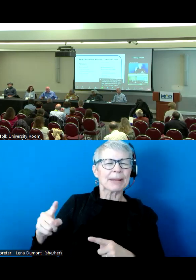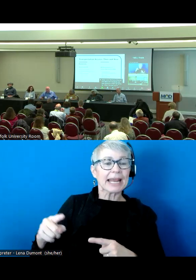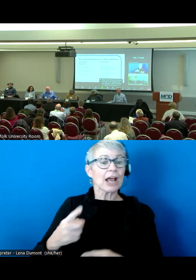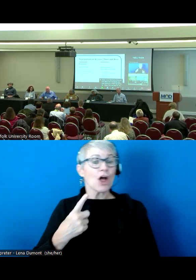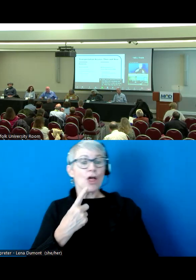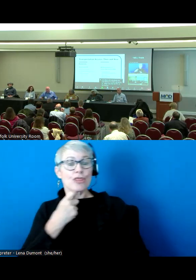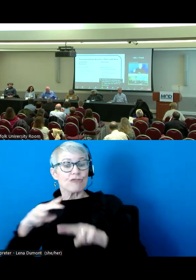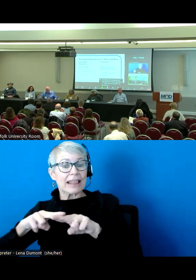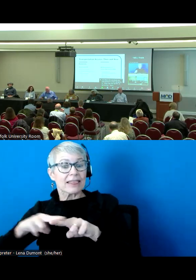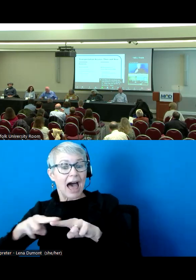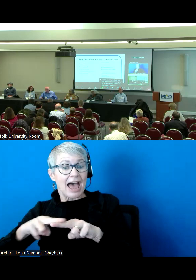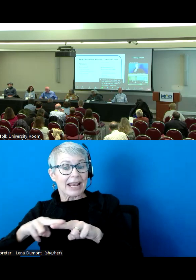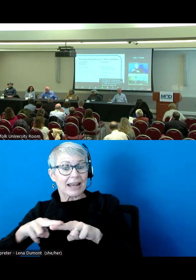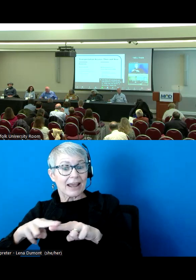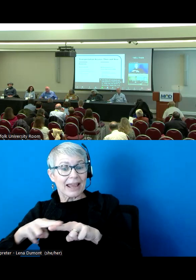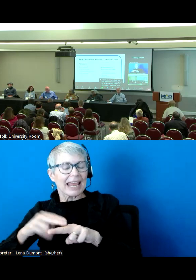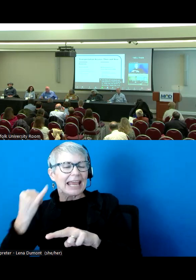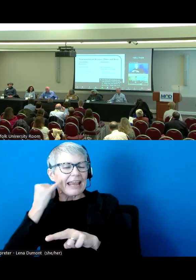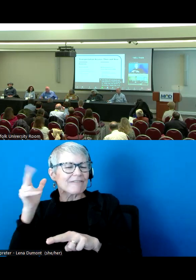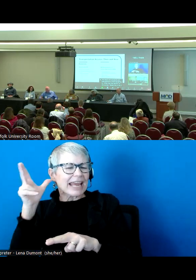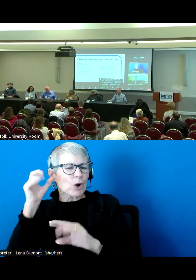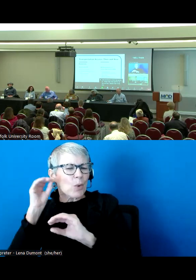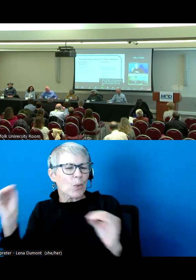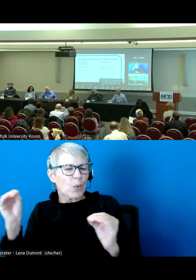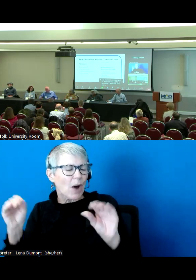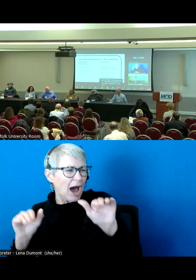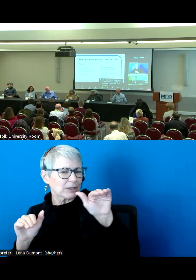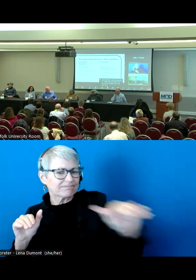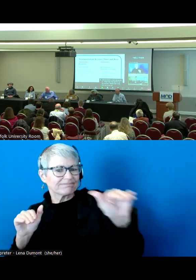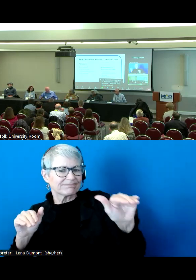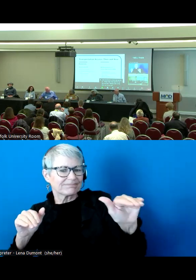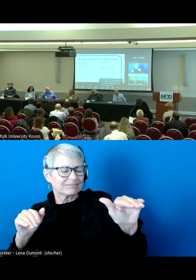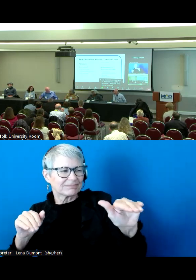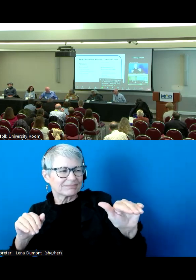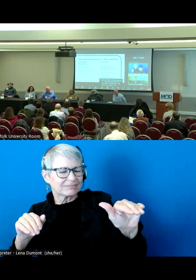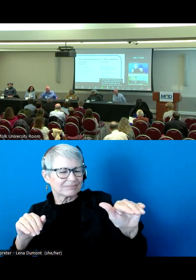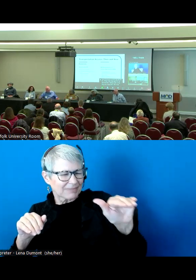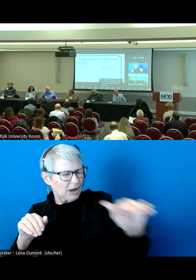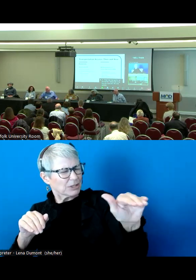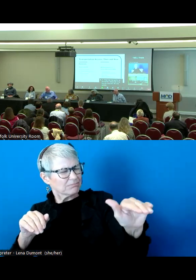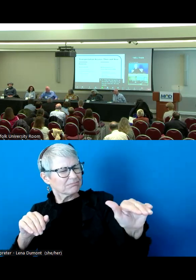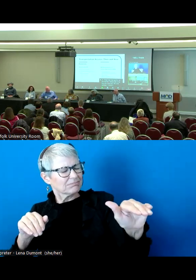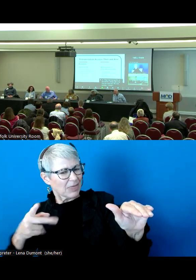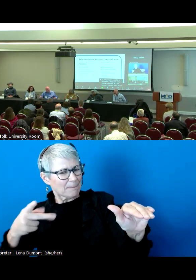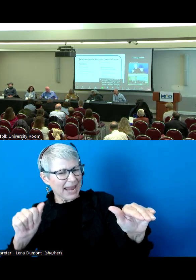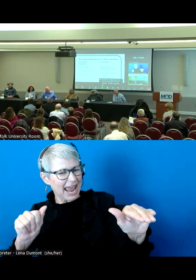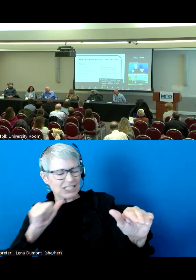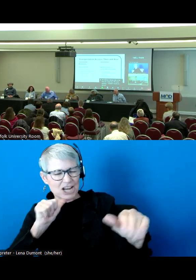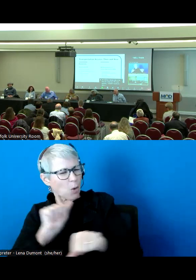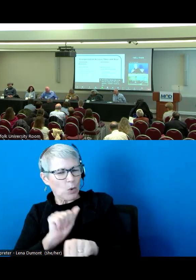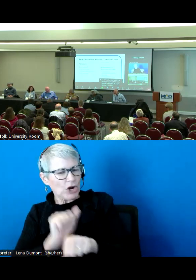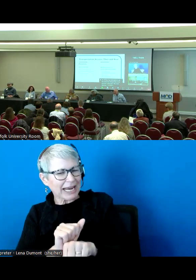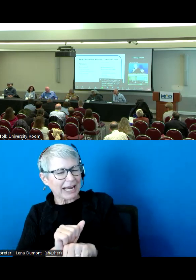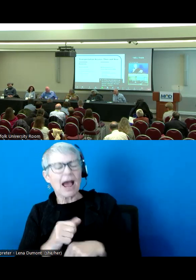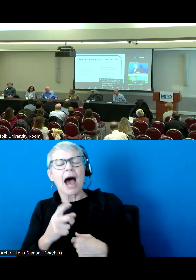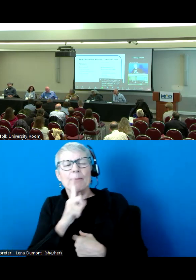motor person know, hey, your PA's not working. I wouldn't like accuse them of saying, well, you're not making stop announcements. I would simply say, give them the benefit of the doubt and